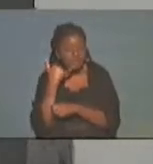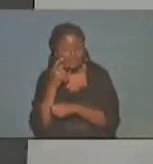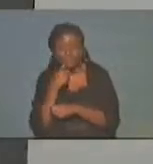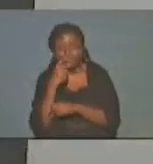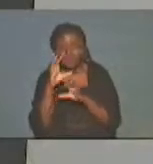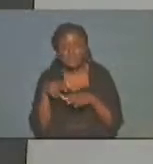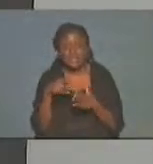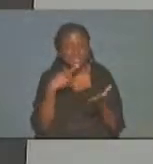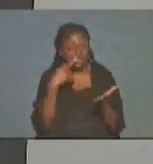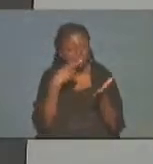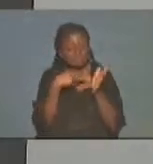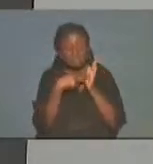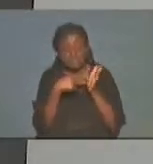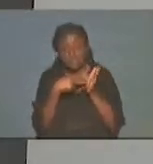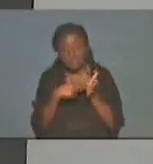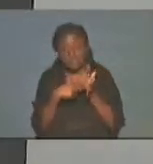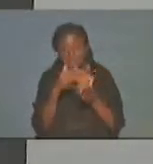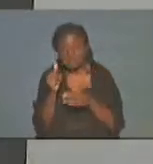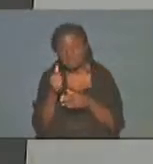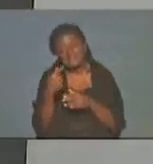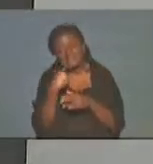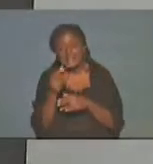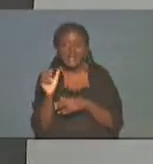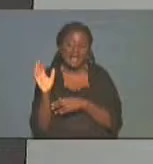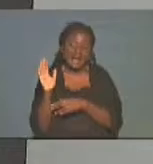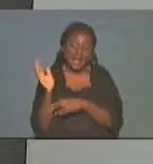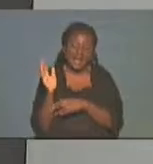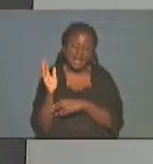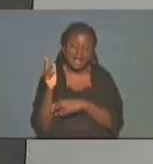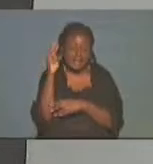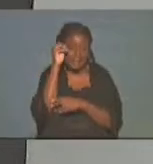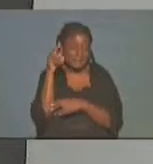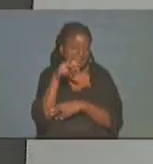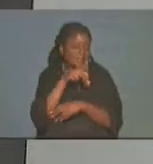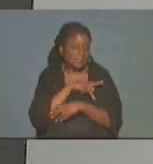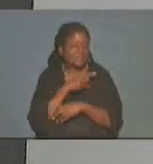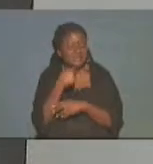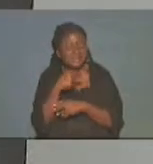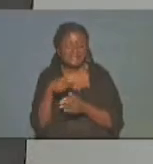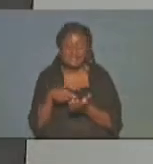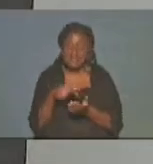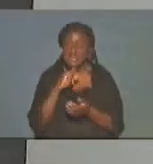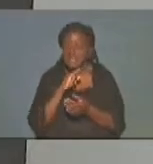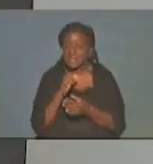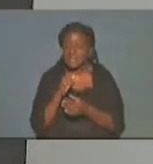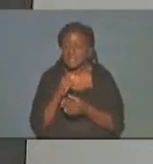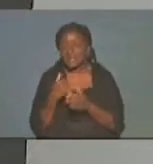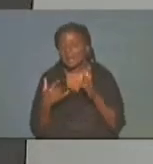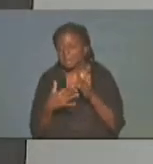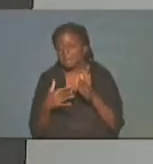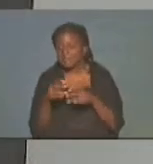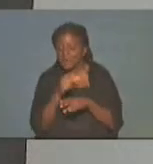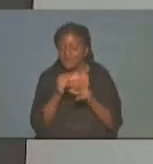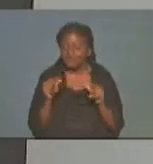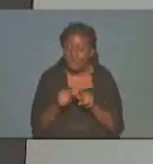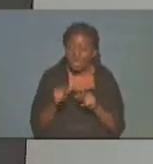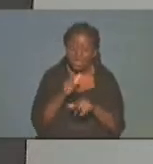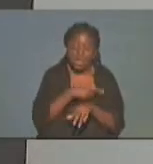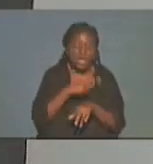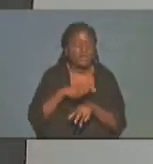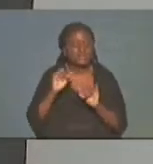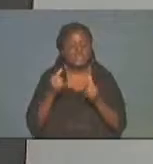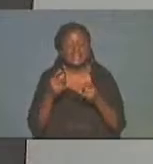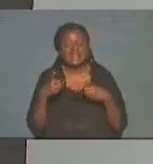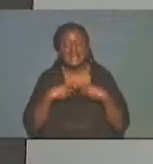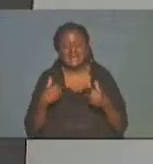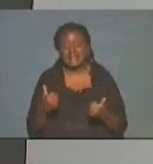who could record themselves saying, "Hi, Mr. Paiswells, this is me in Point Grand, Long Island. We just had an accident and Rafi just